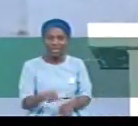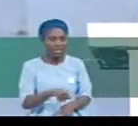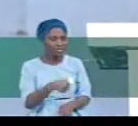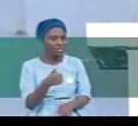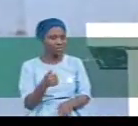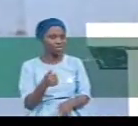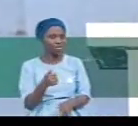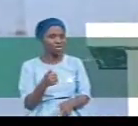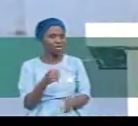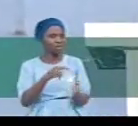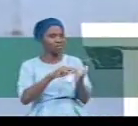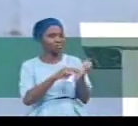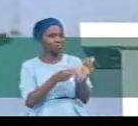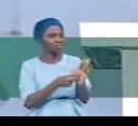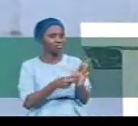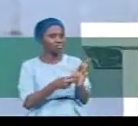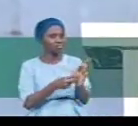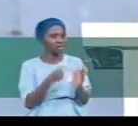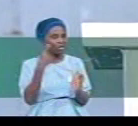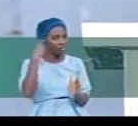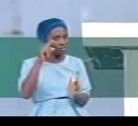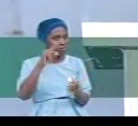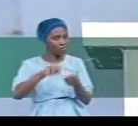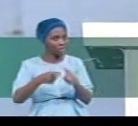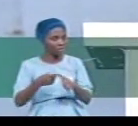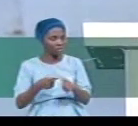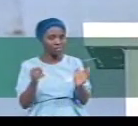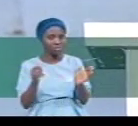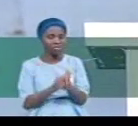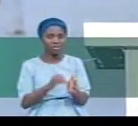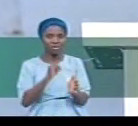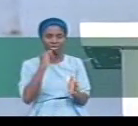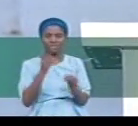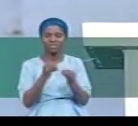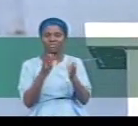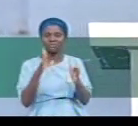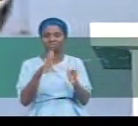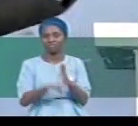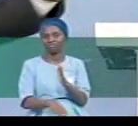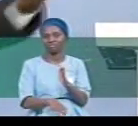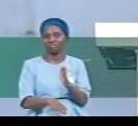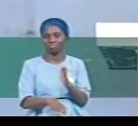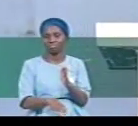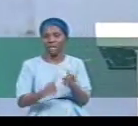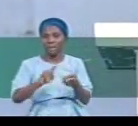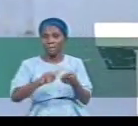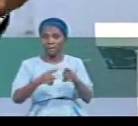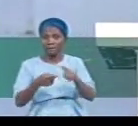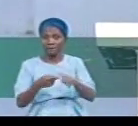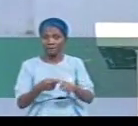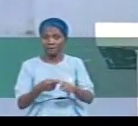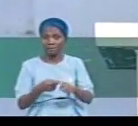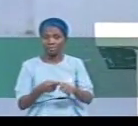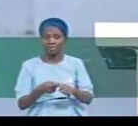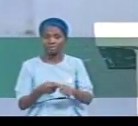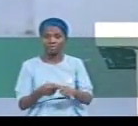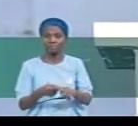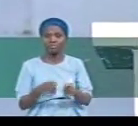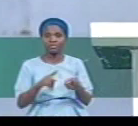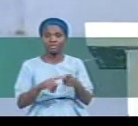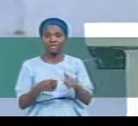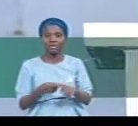for partnership? That's much less. Partnership for numbers. That's